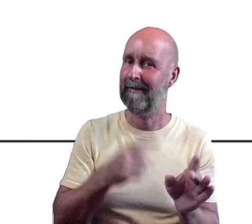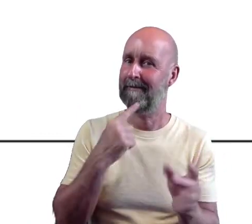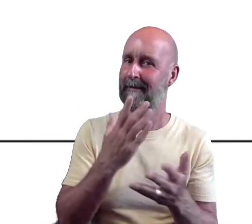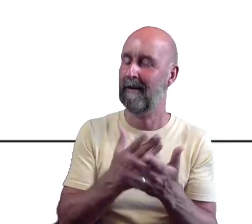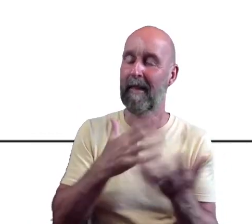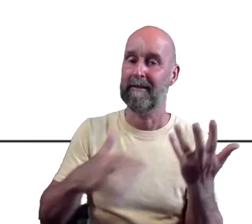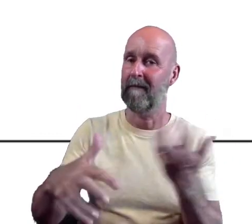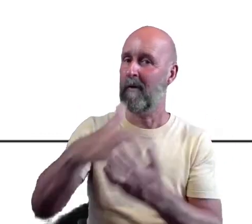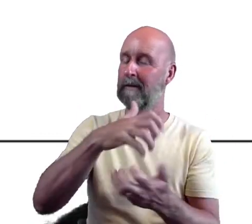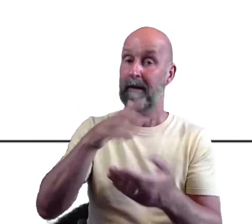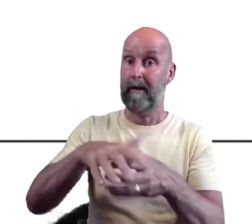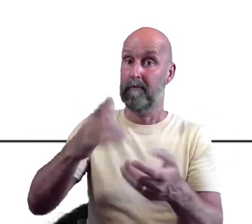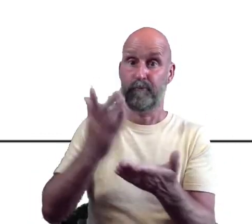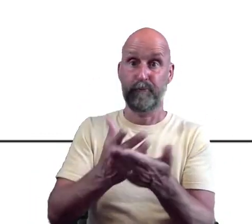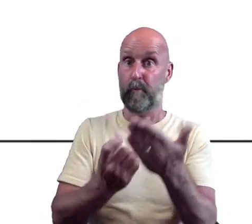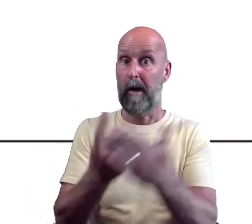concept.